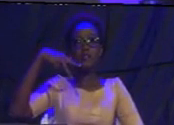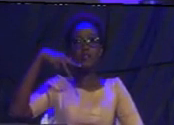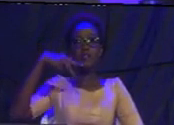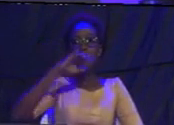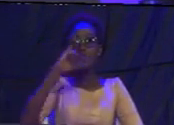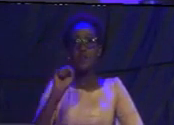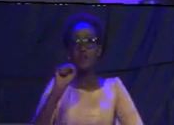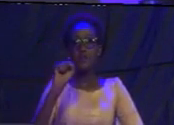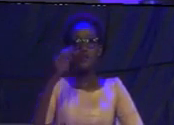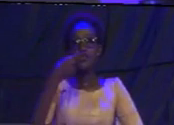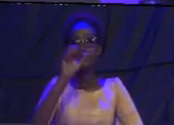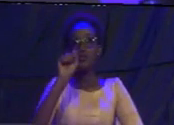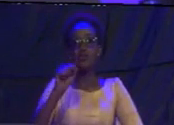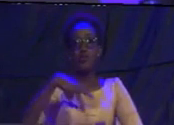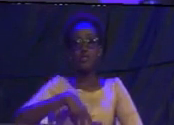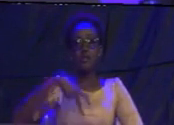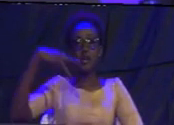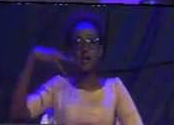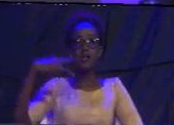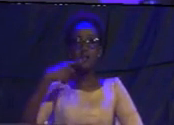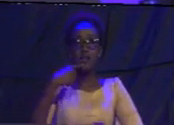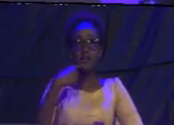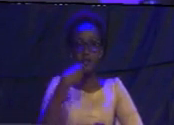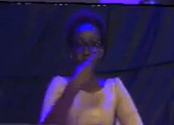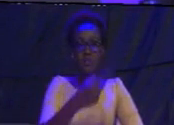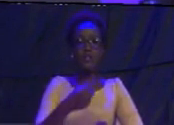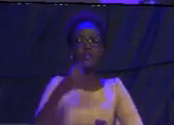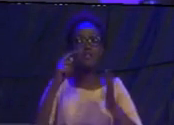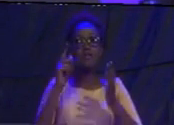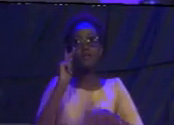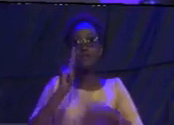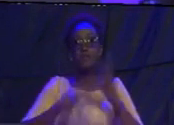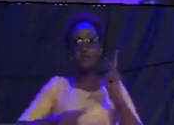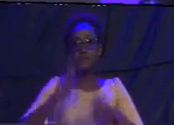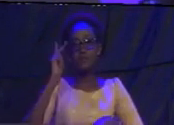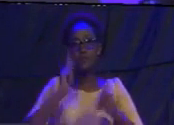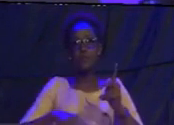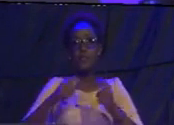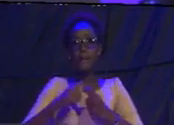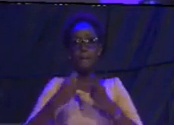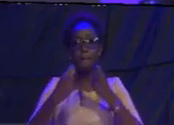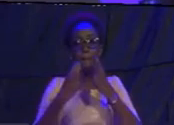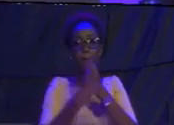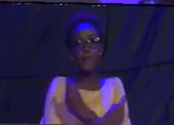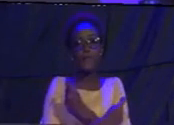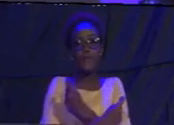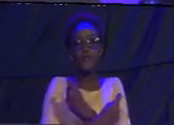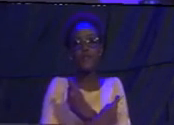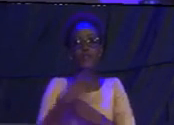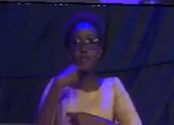uti, mwiyereze umunsi weje kuko Uwiteka Imana y'Abisirayeli ivuze iti, muri mwe hariho uwenze